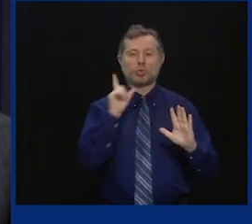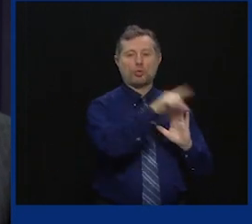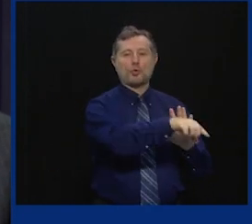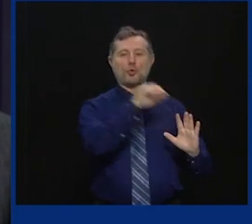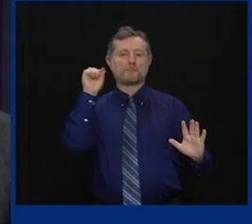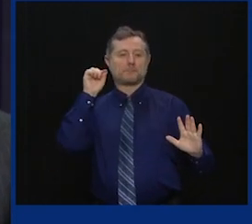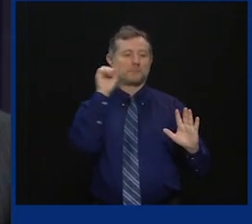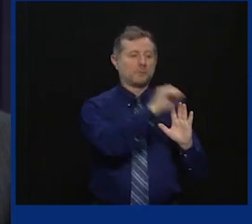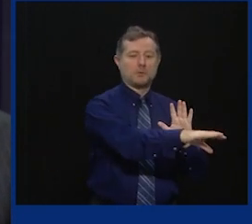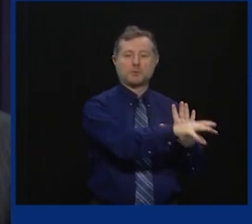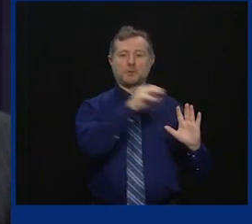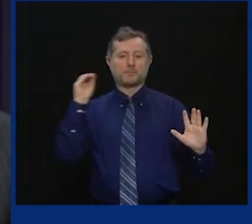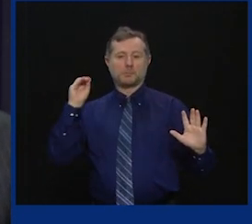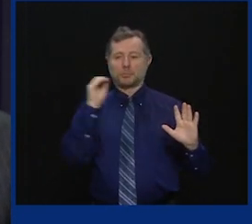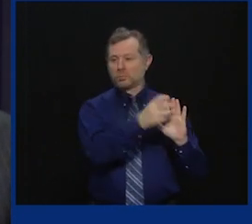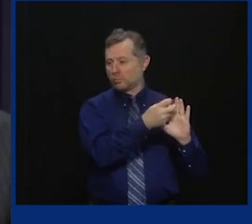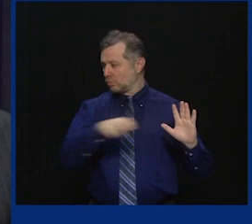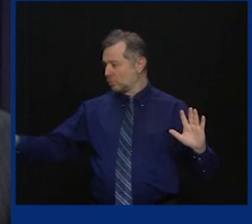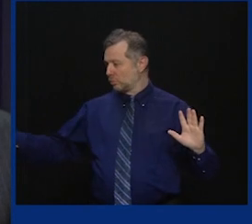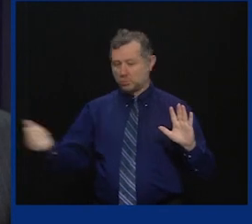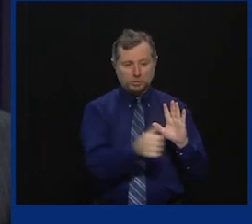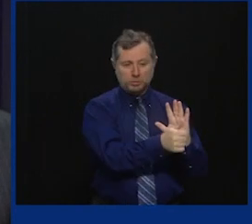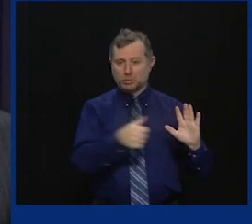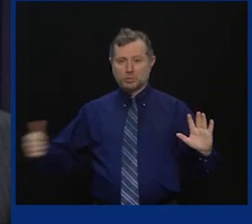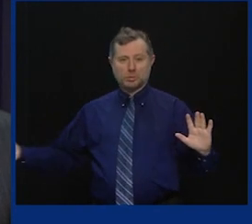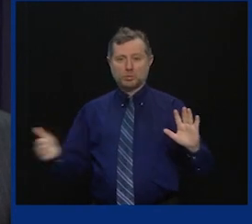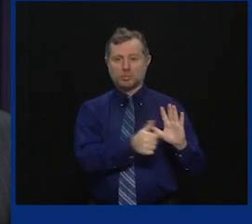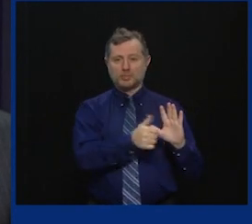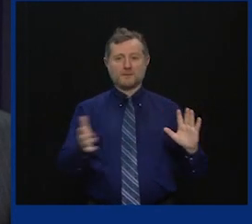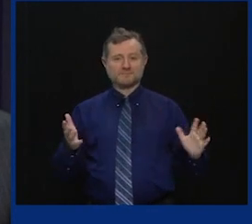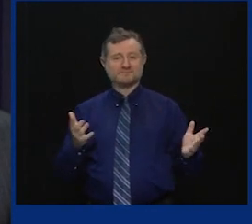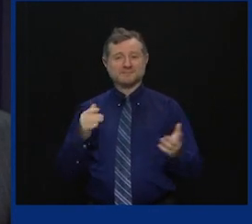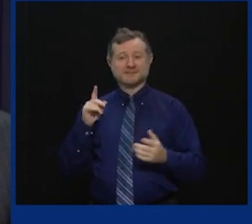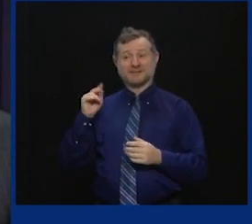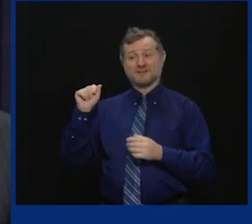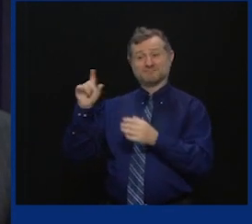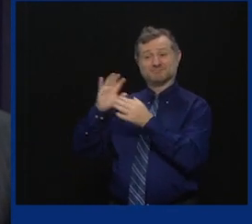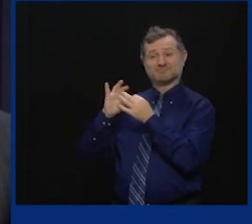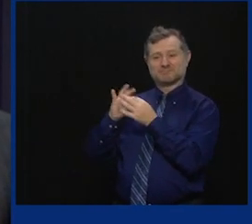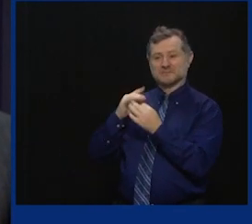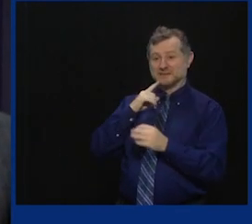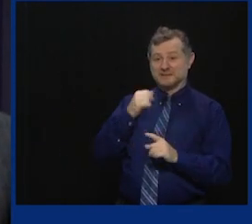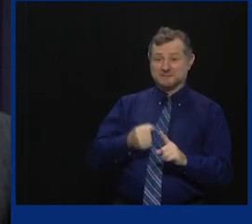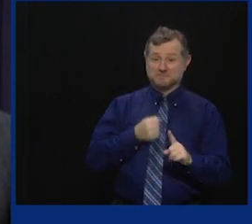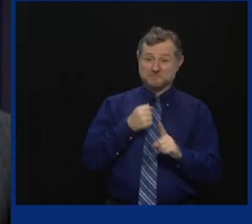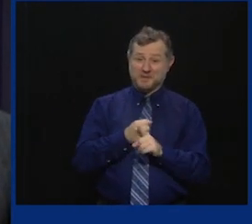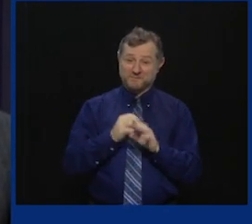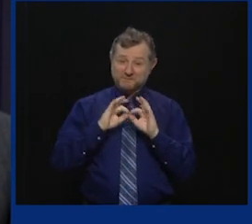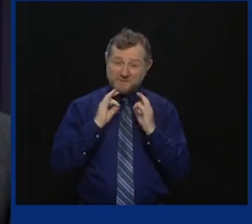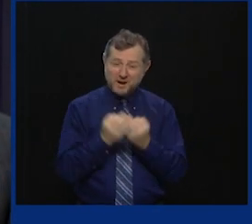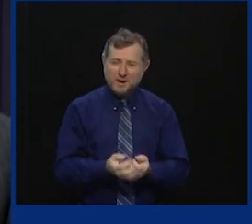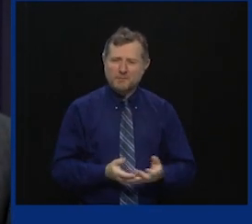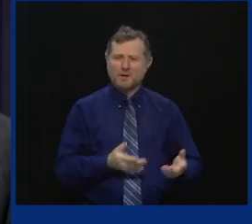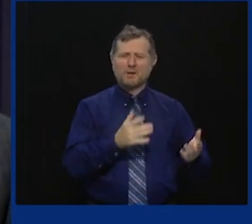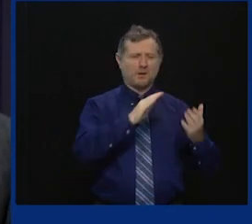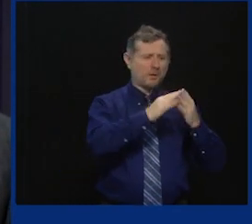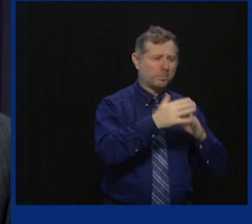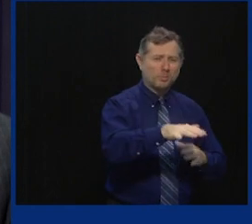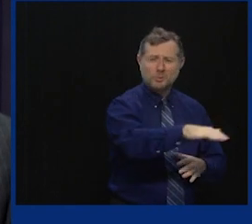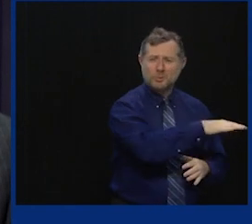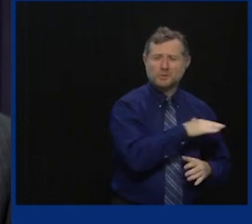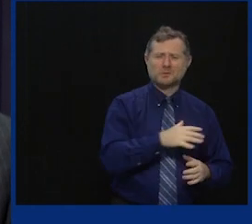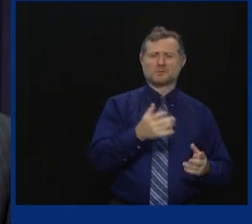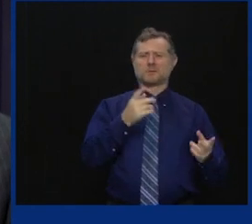the impact on the community and family members being separated over and over again